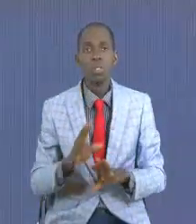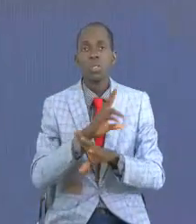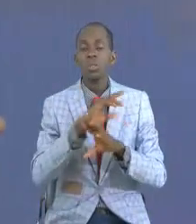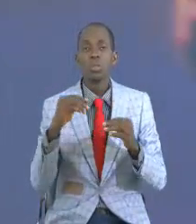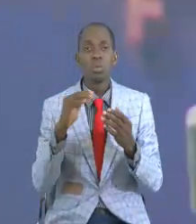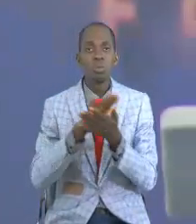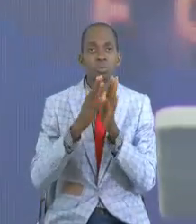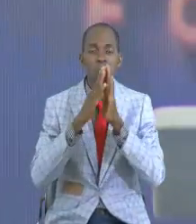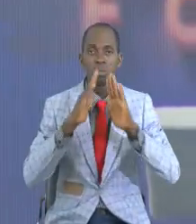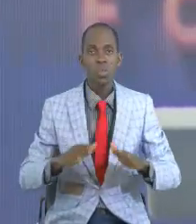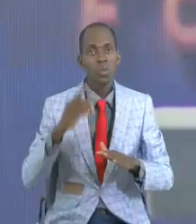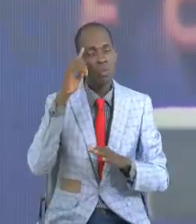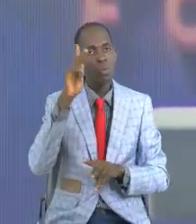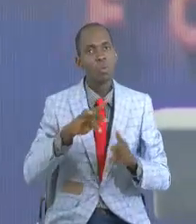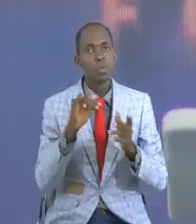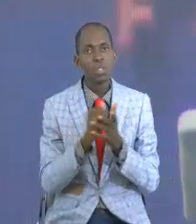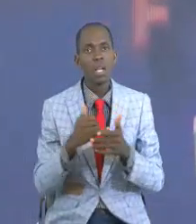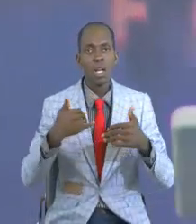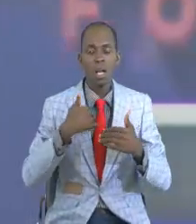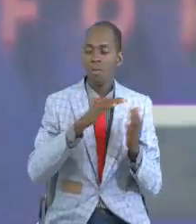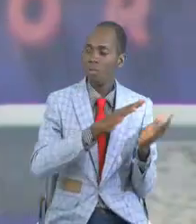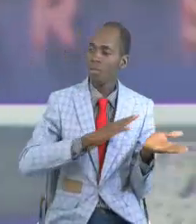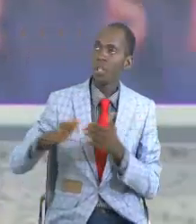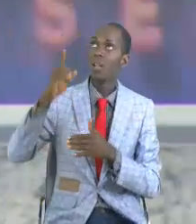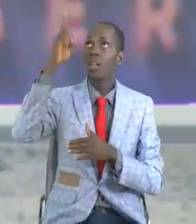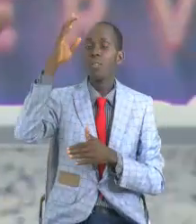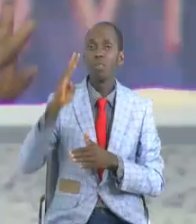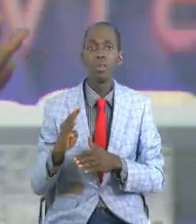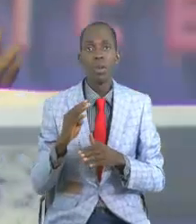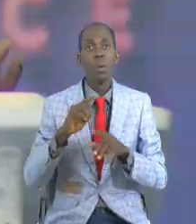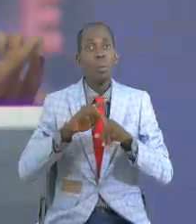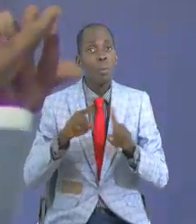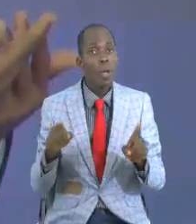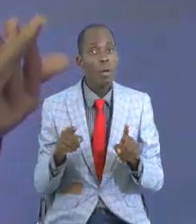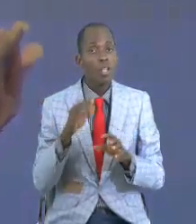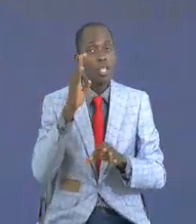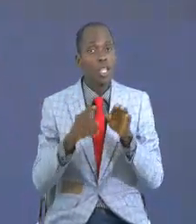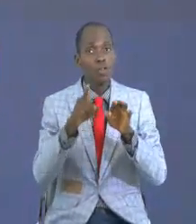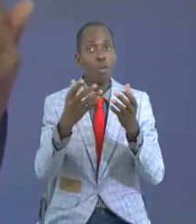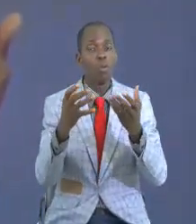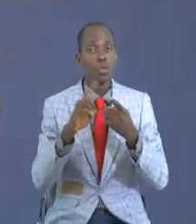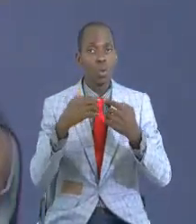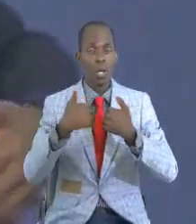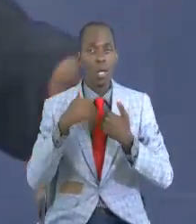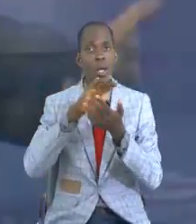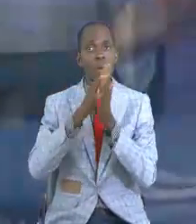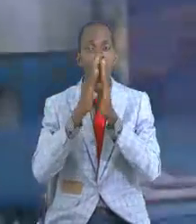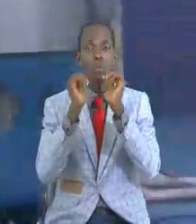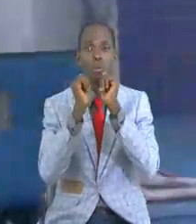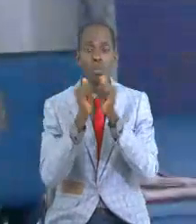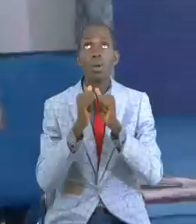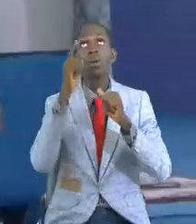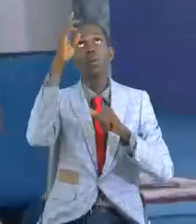who are faced with seeking and forgotten god says the lord but they want to have peace with god and peace in our hearts and